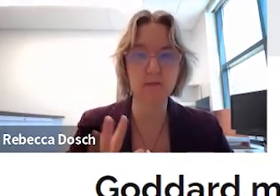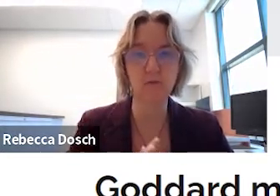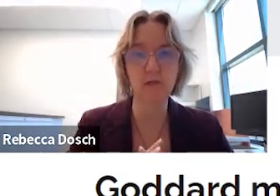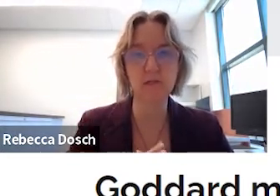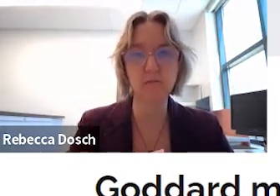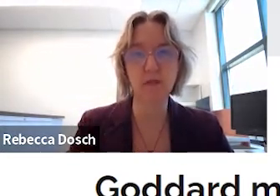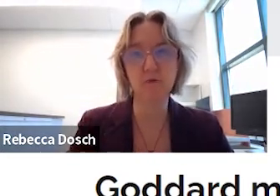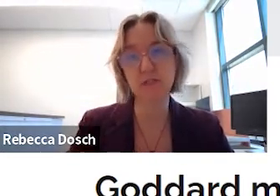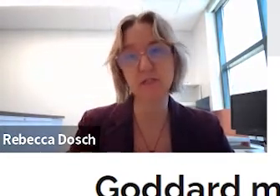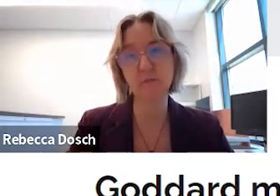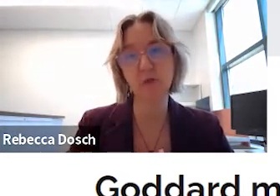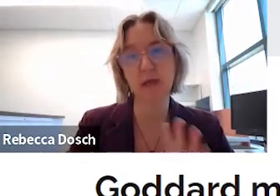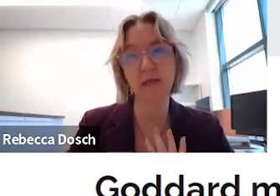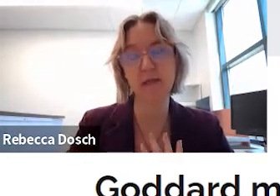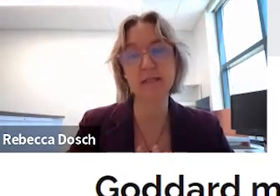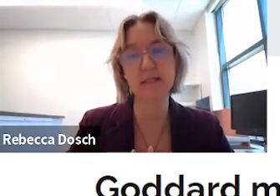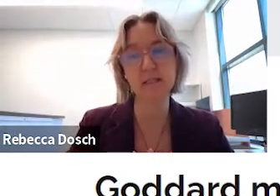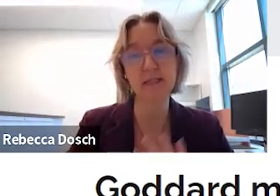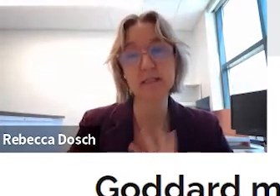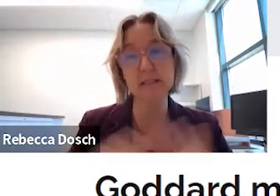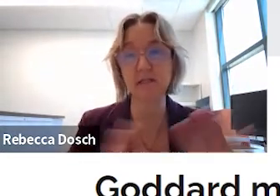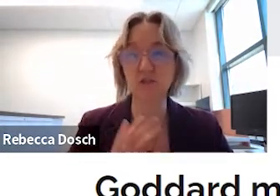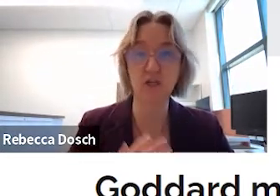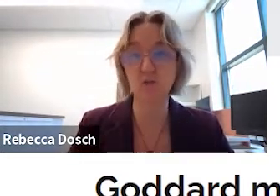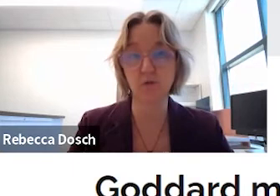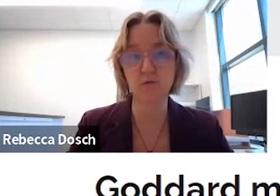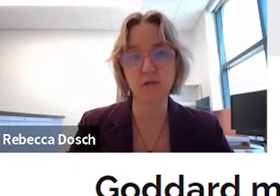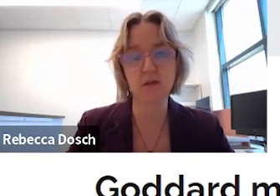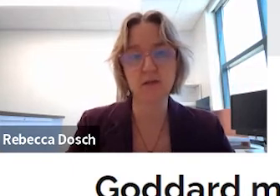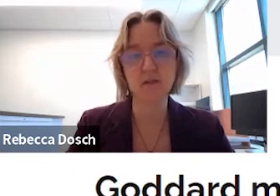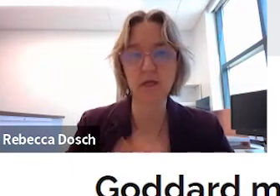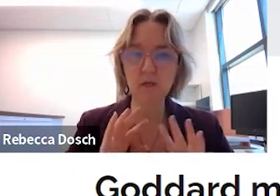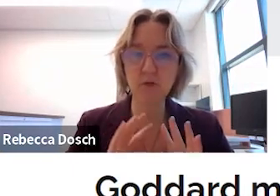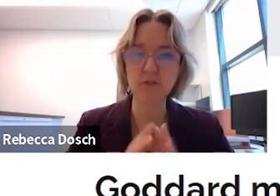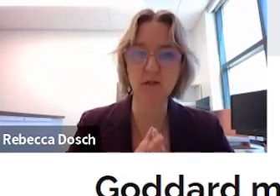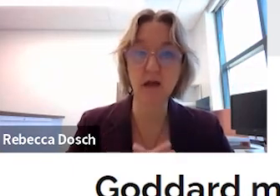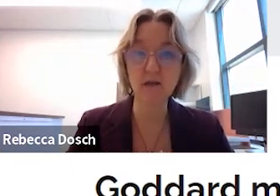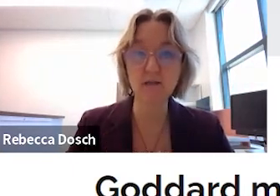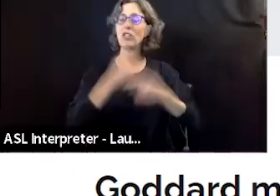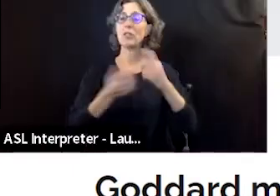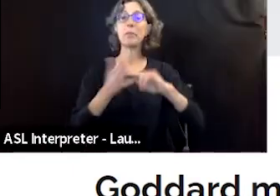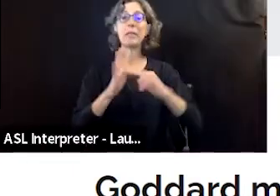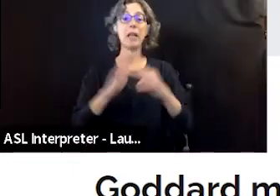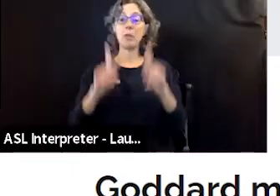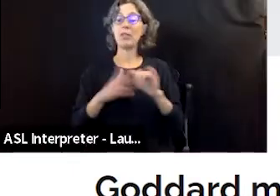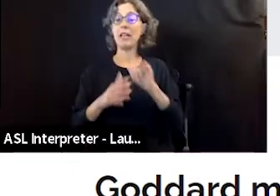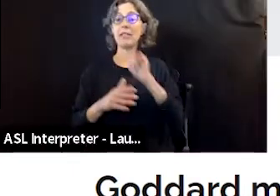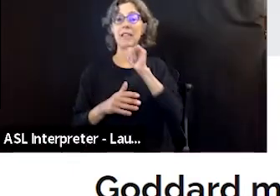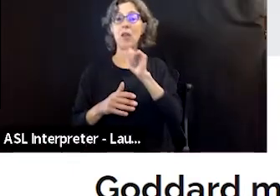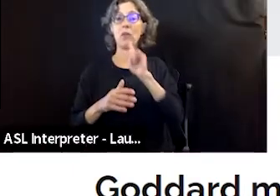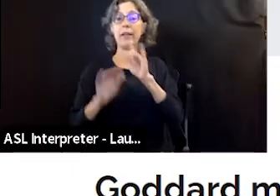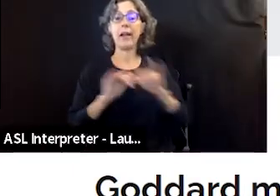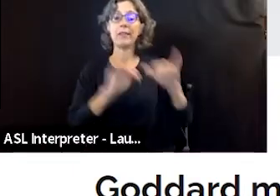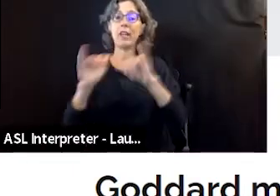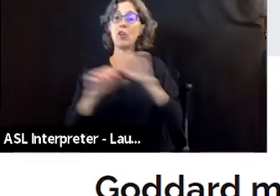and minds now needed to be predictable and easily exchangeable. So any person not considered a standard